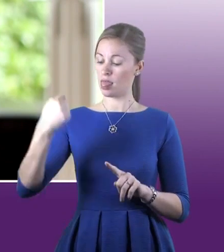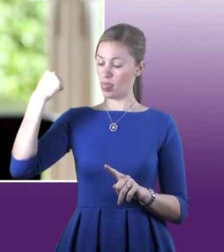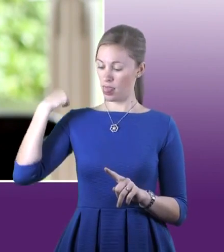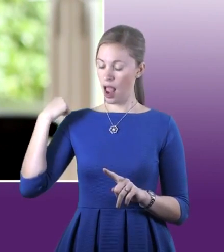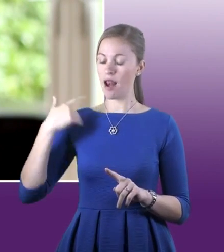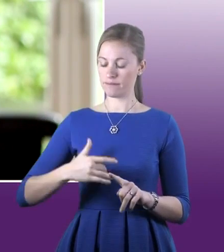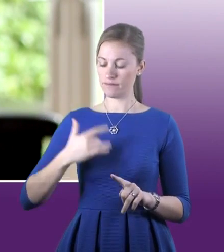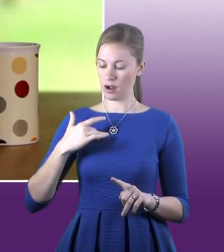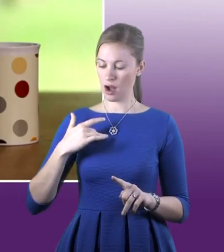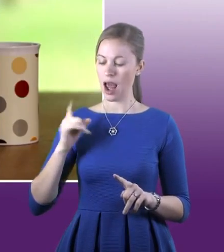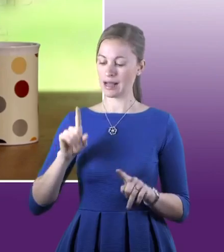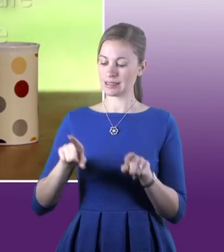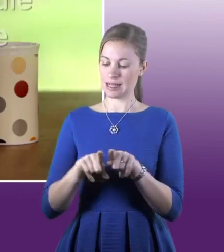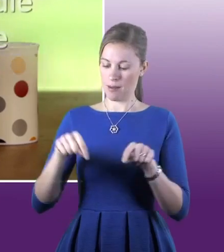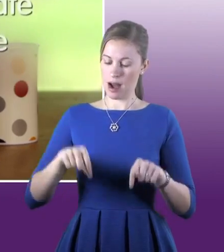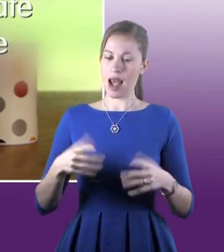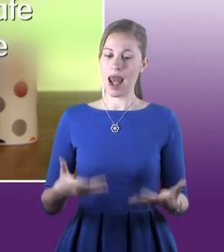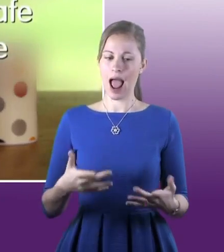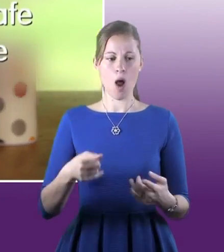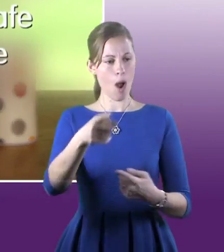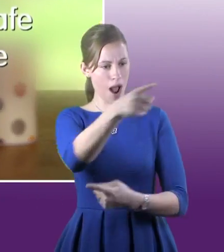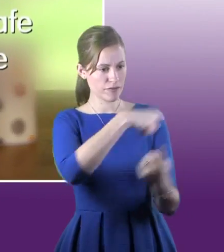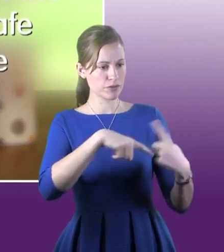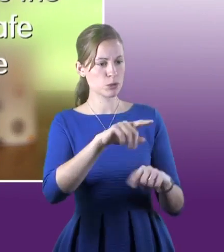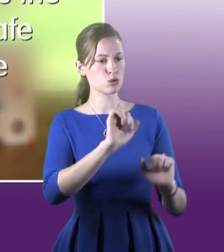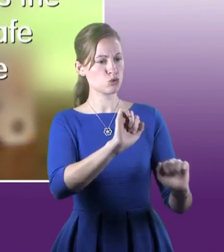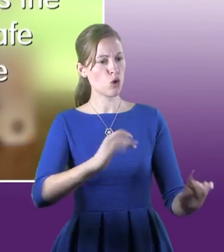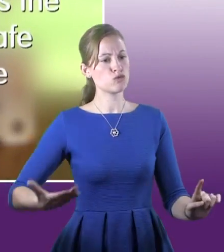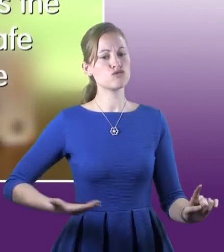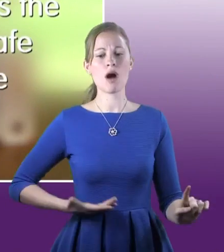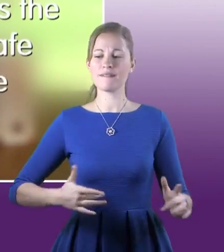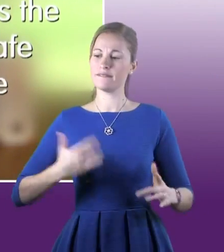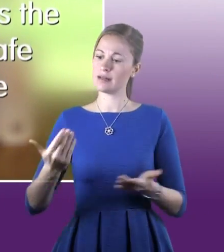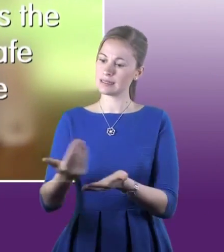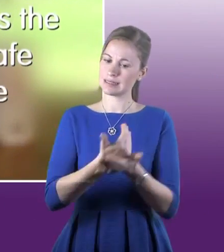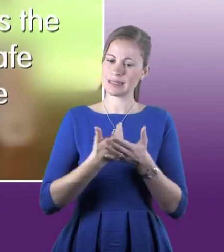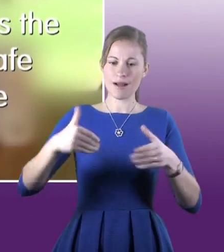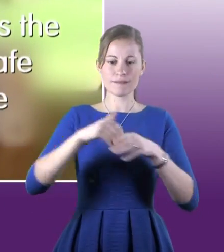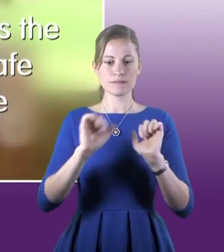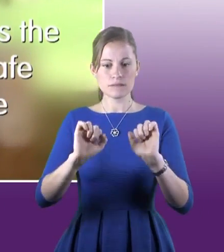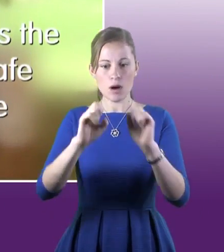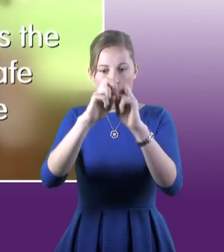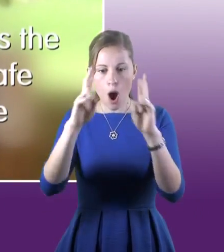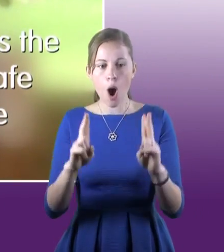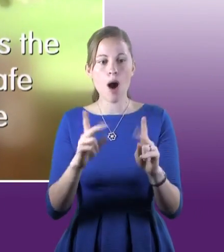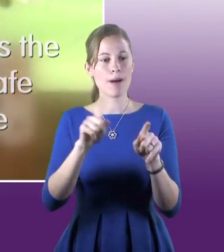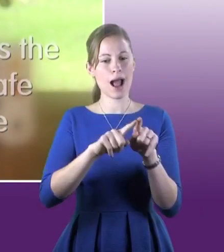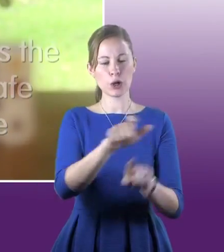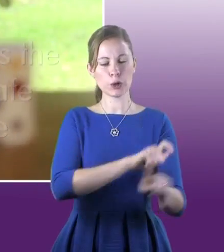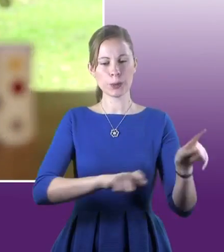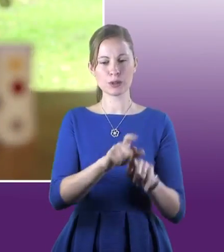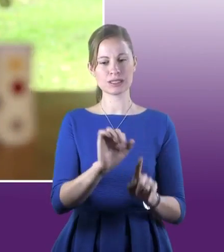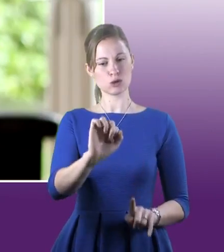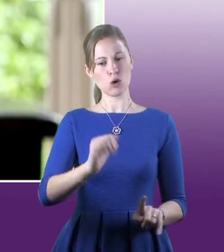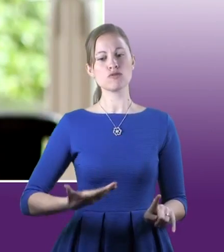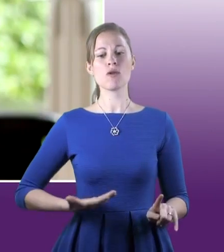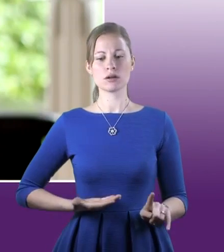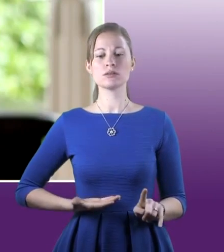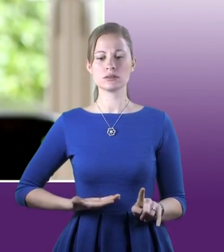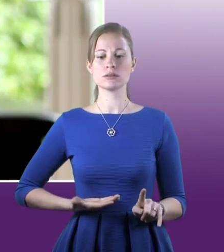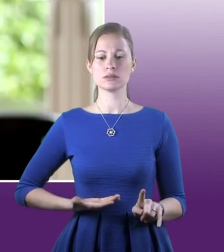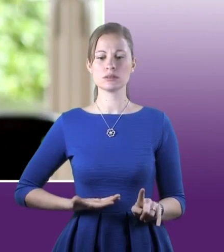and I still feel now, that everyone has the right to be safe in their own home or in their community. And